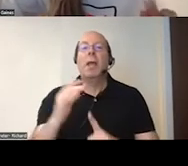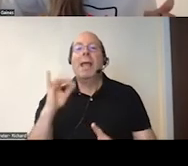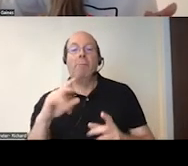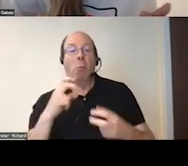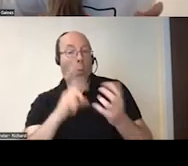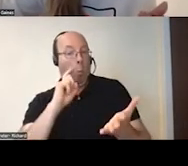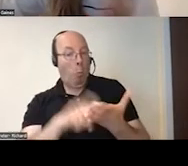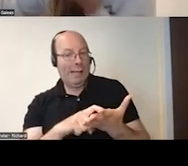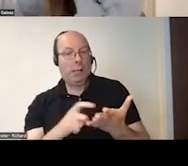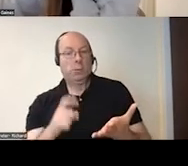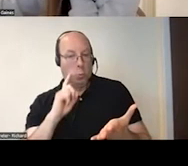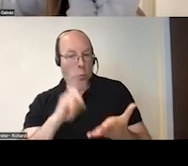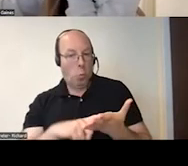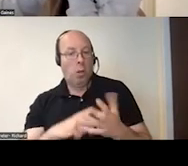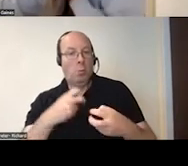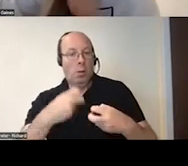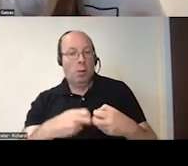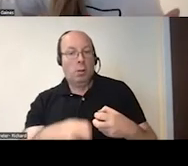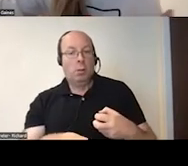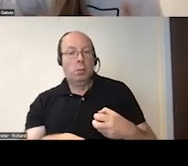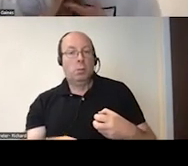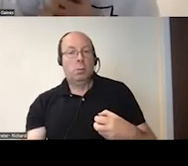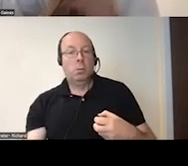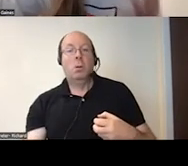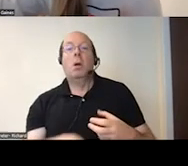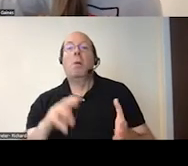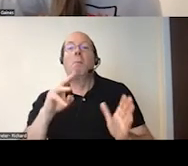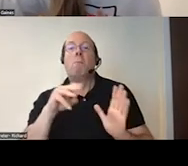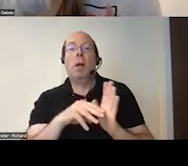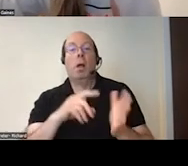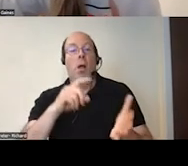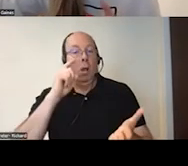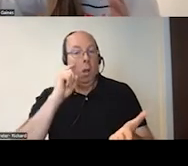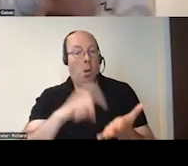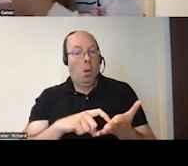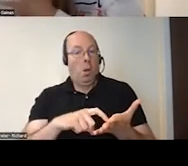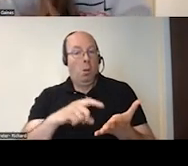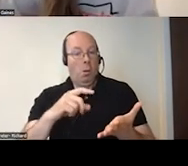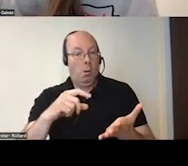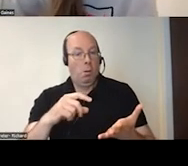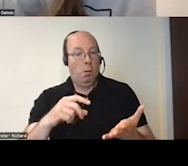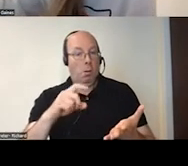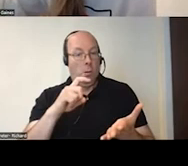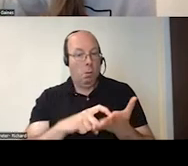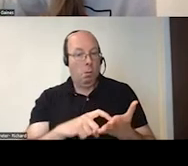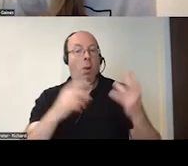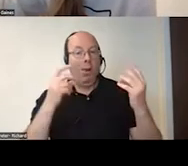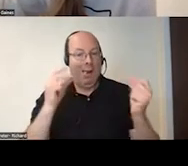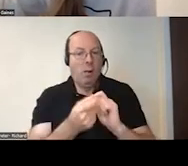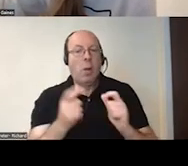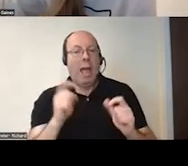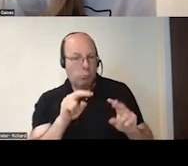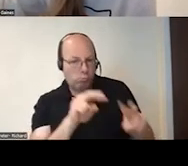like a, you know, snap of a finger to switch models. You have to like learn the, how are we going to switch over? And